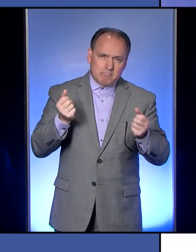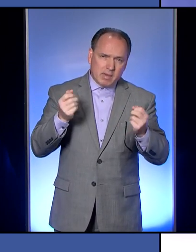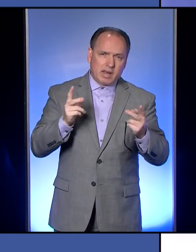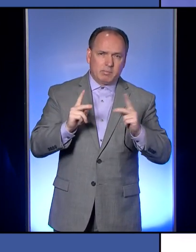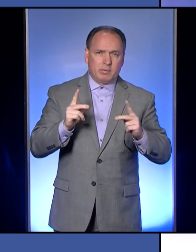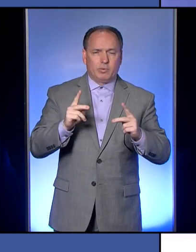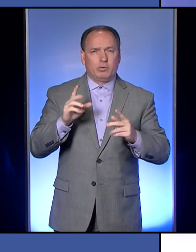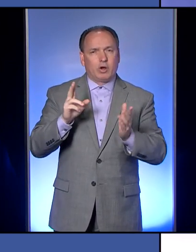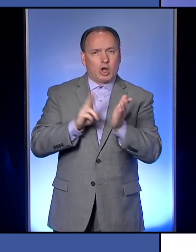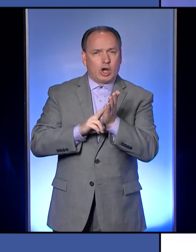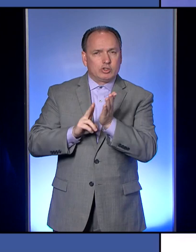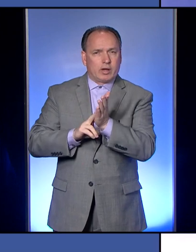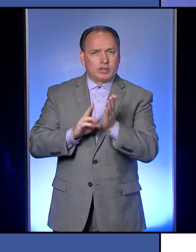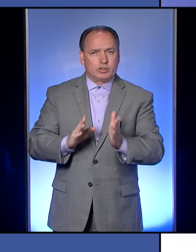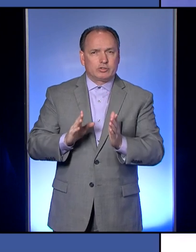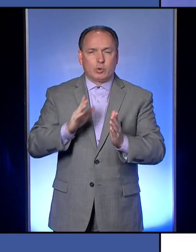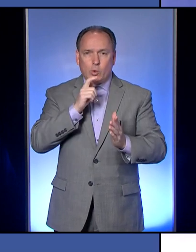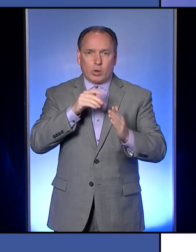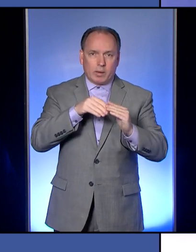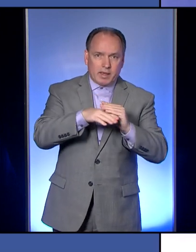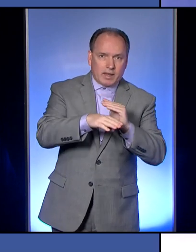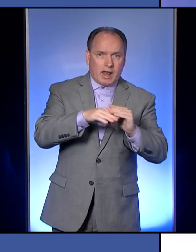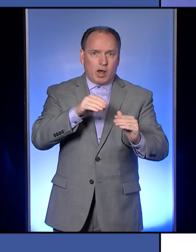you know, teams that come in that are